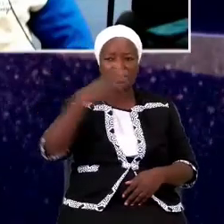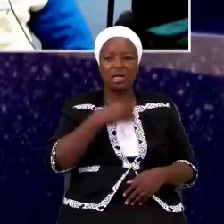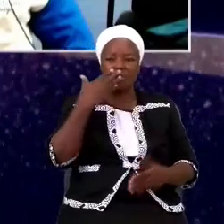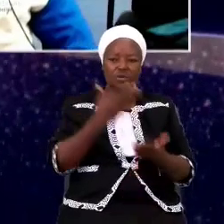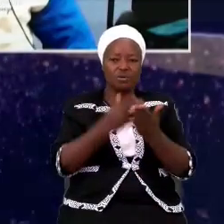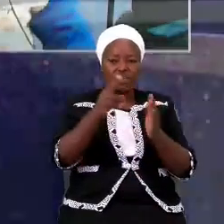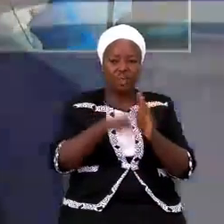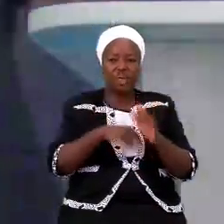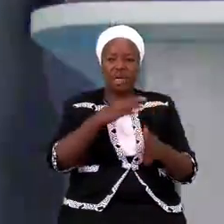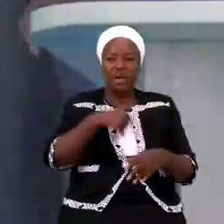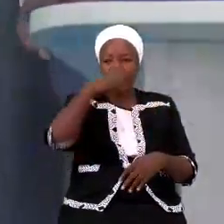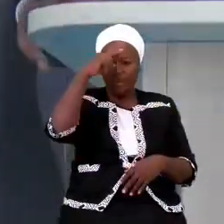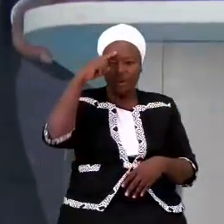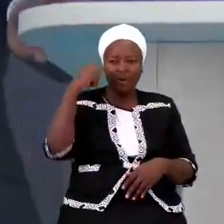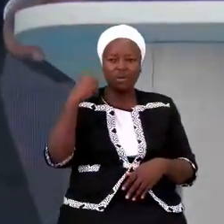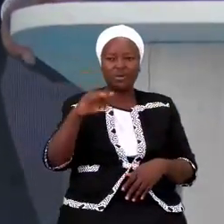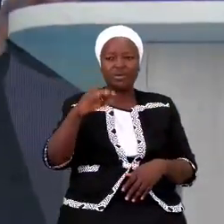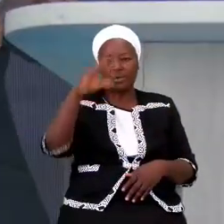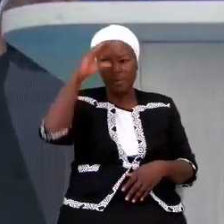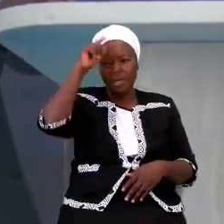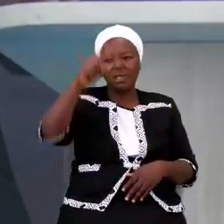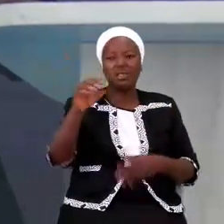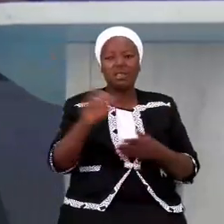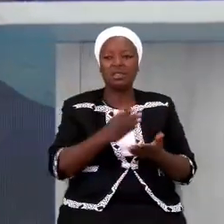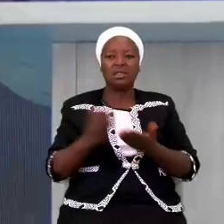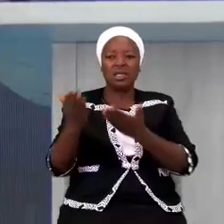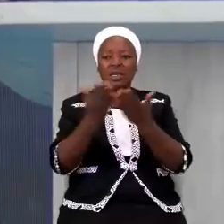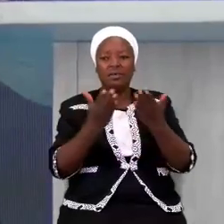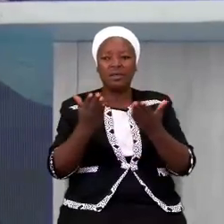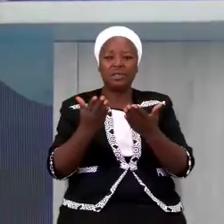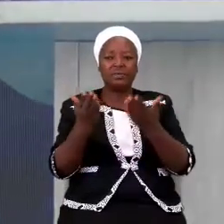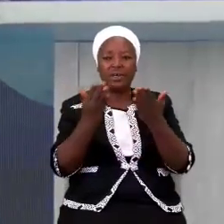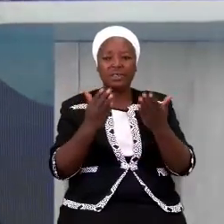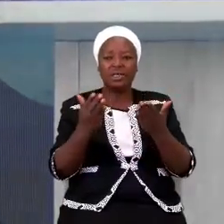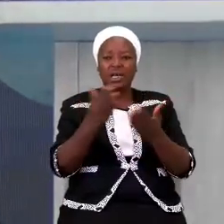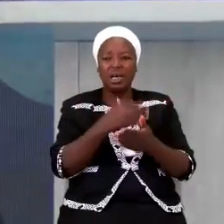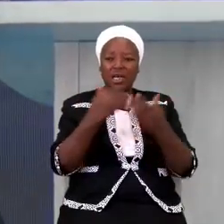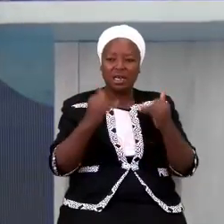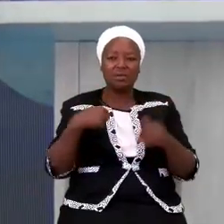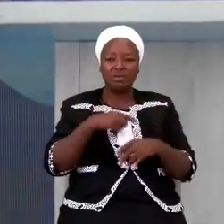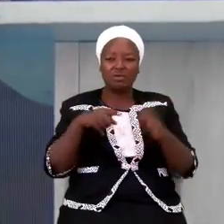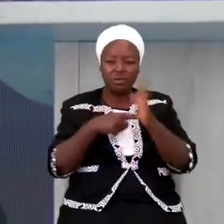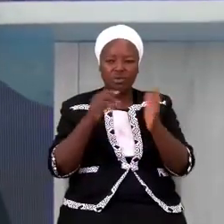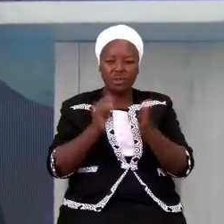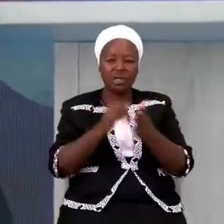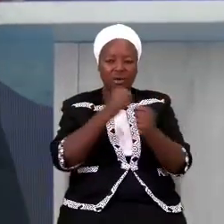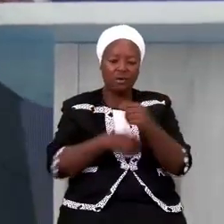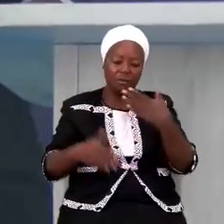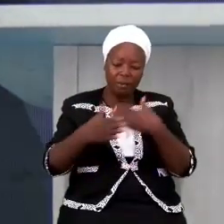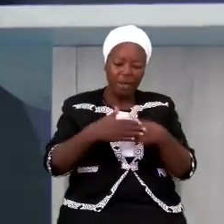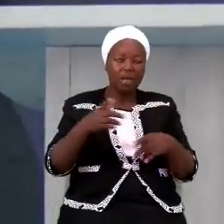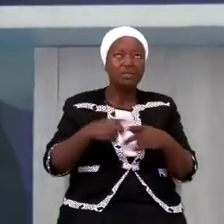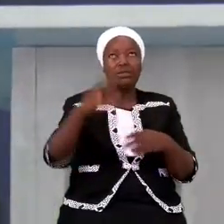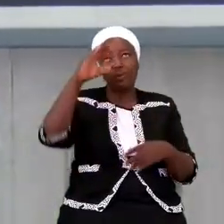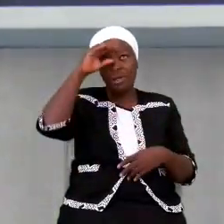back to him. That love, if it's properly done, if it is not eye service, if it is from